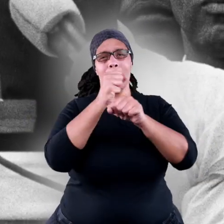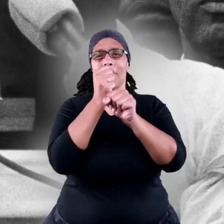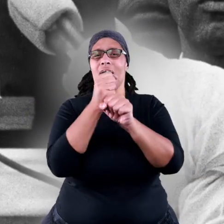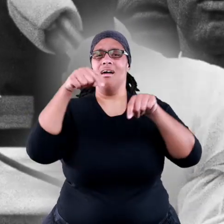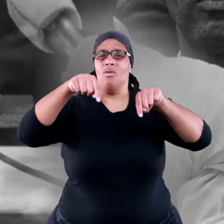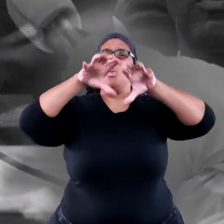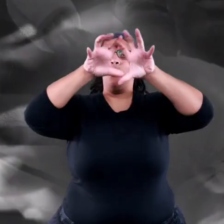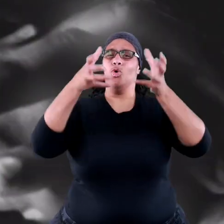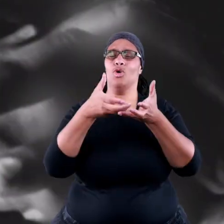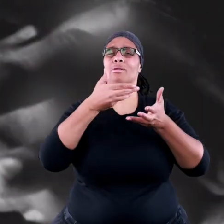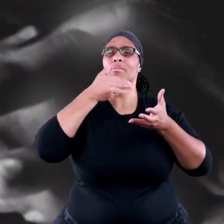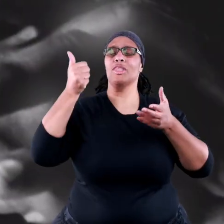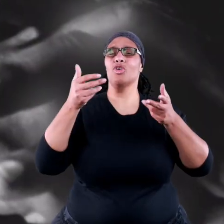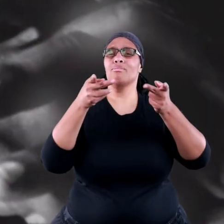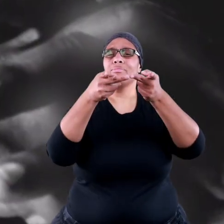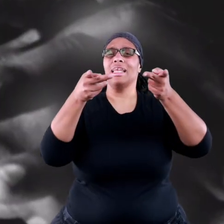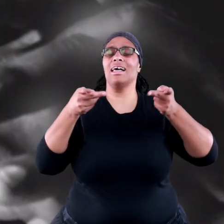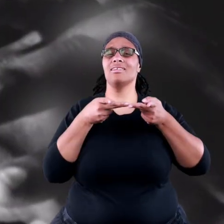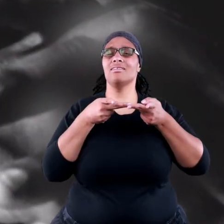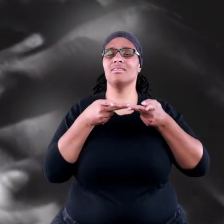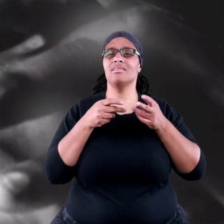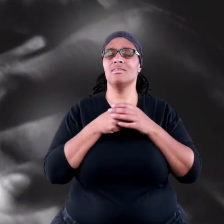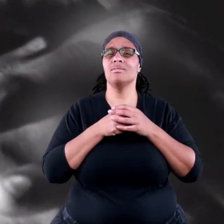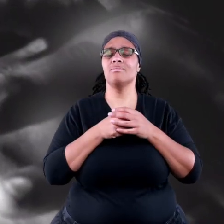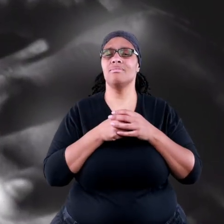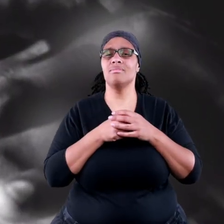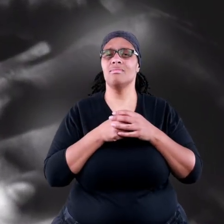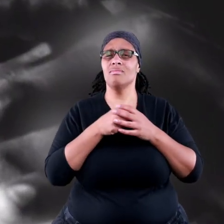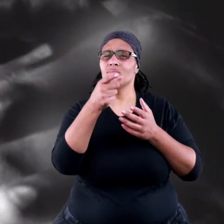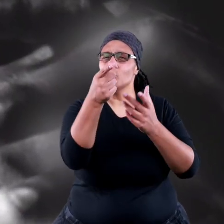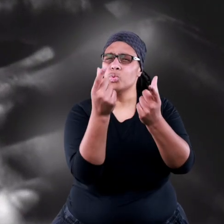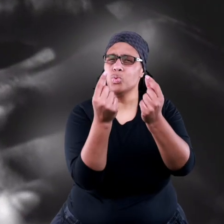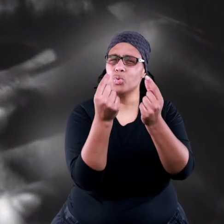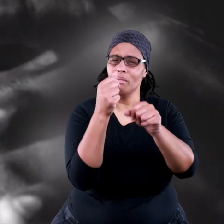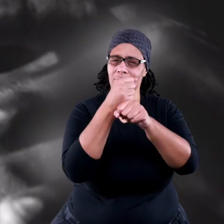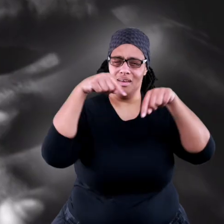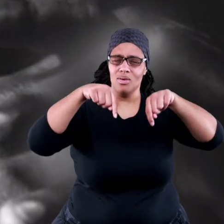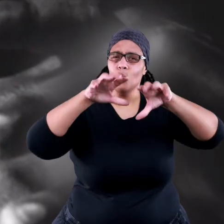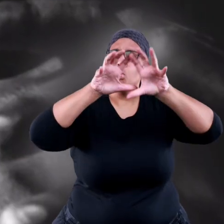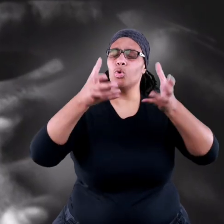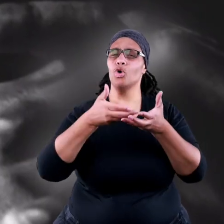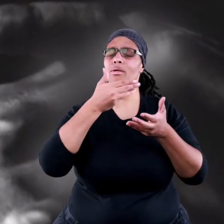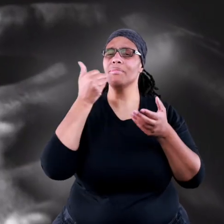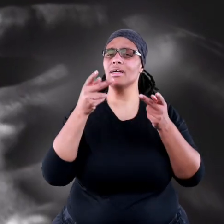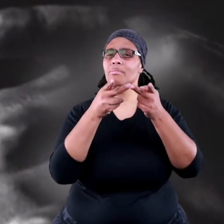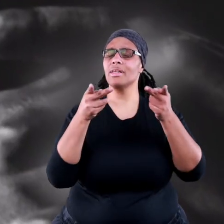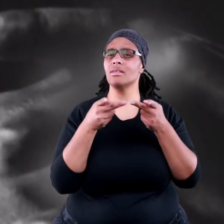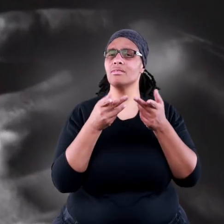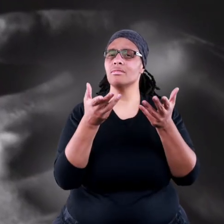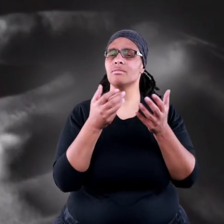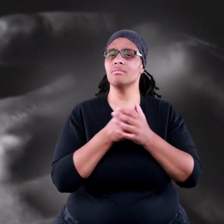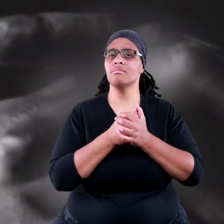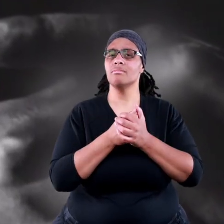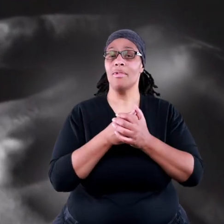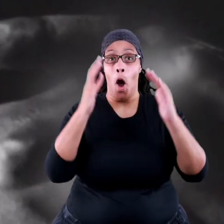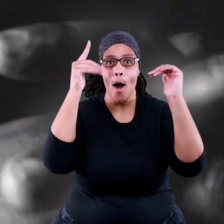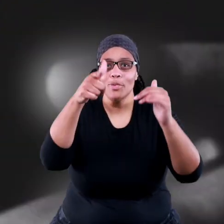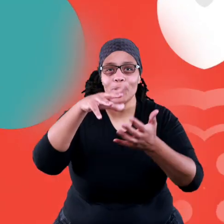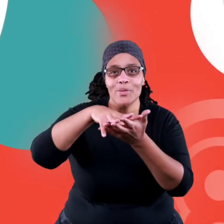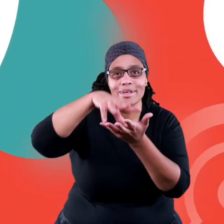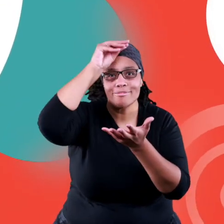by those who want to make the world a better place. What can you do to make the world a better